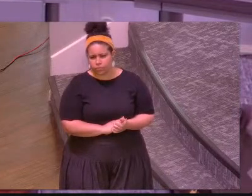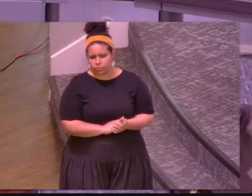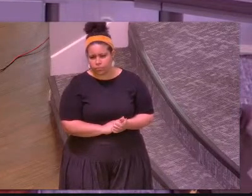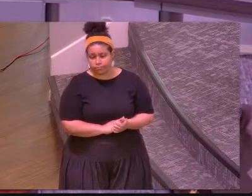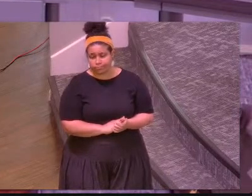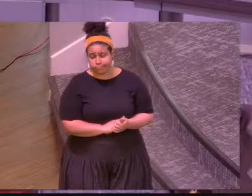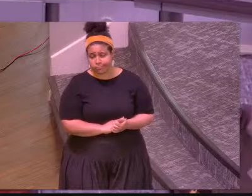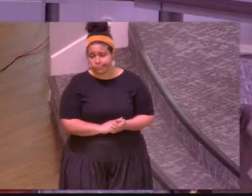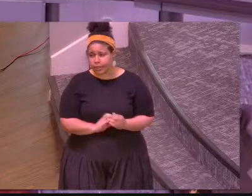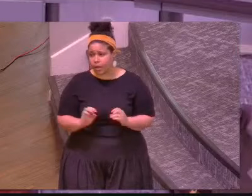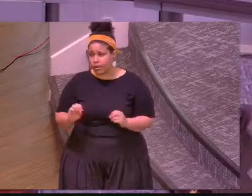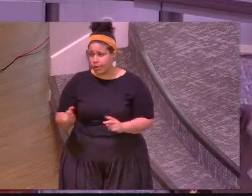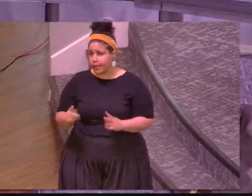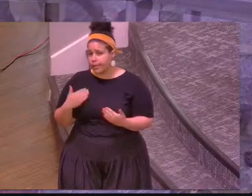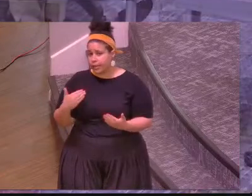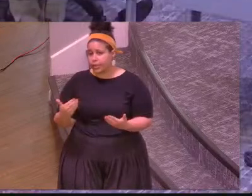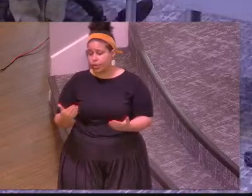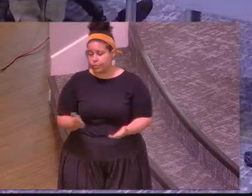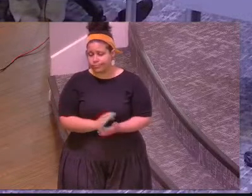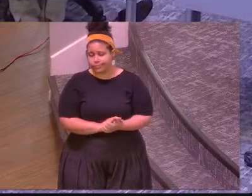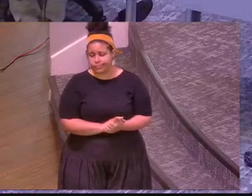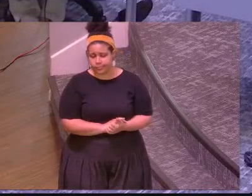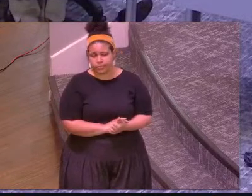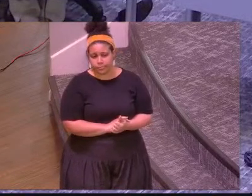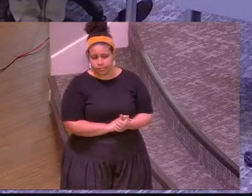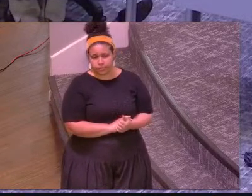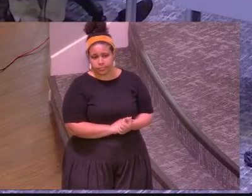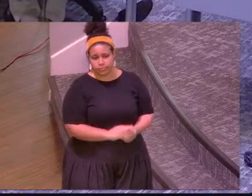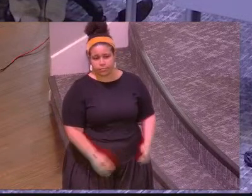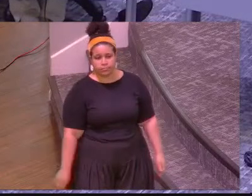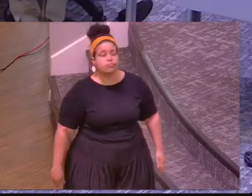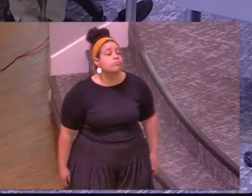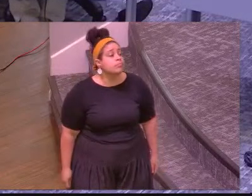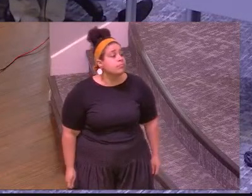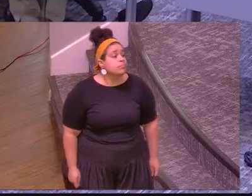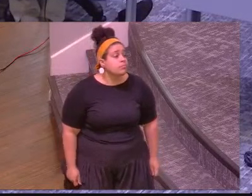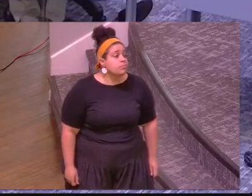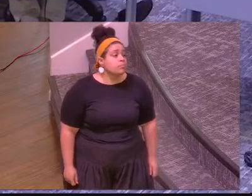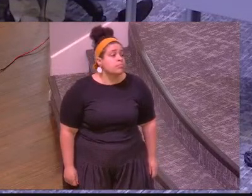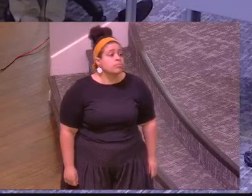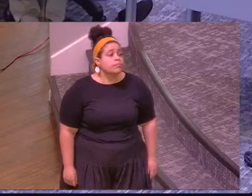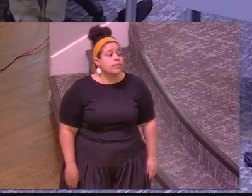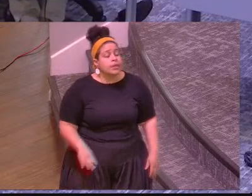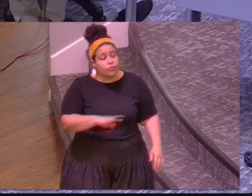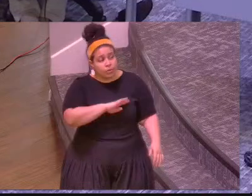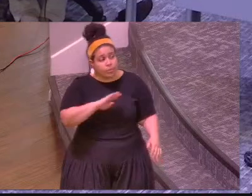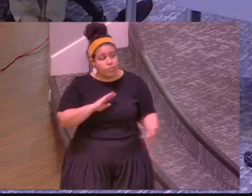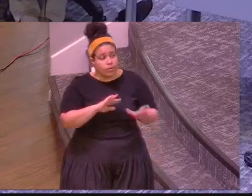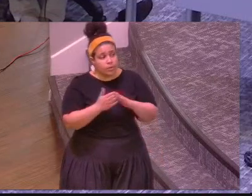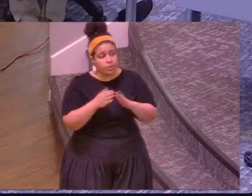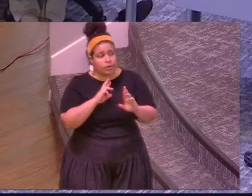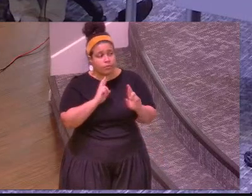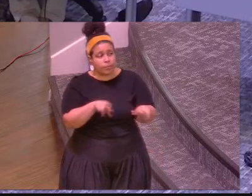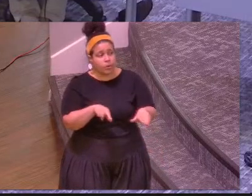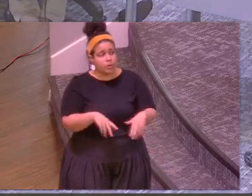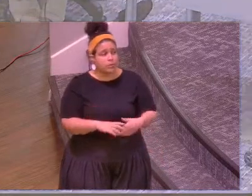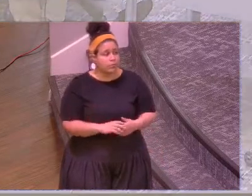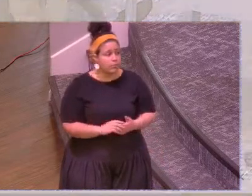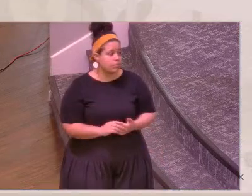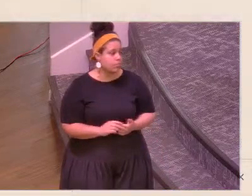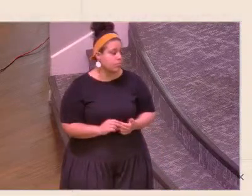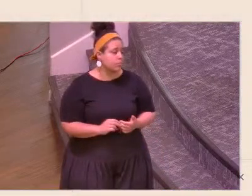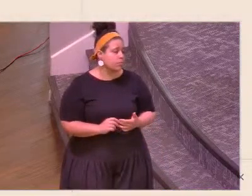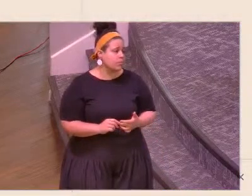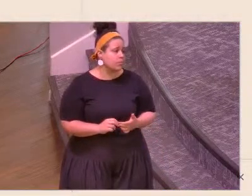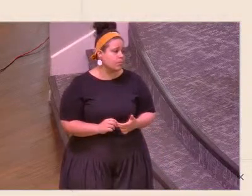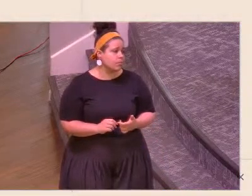All right, thank you. So we'll move forward to our board community reports.